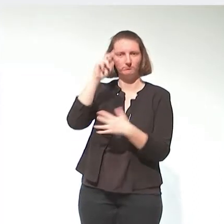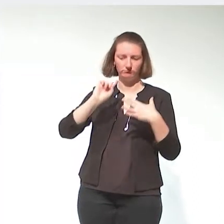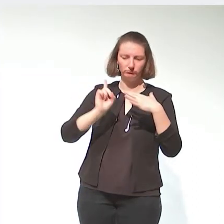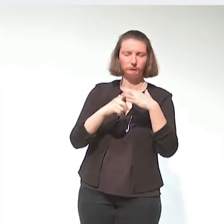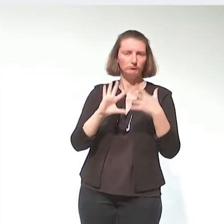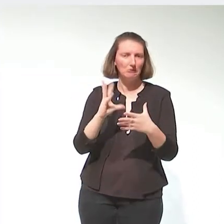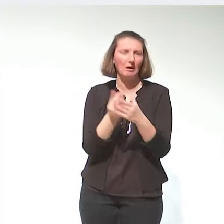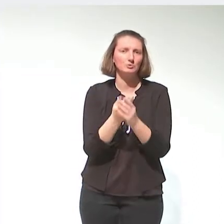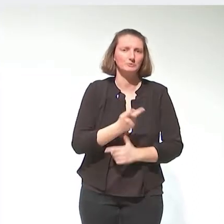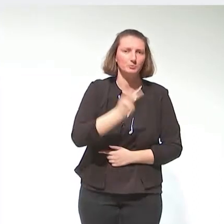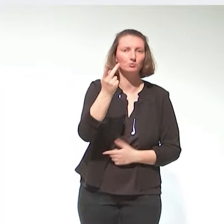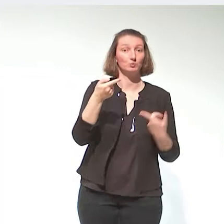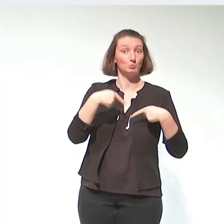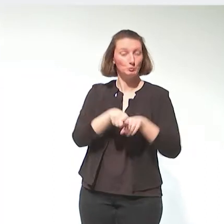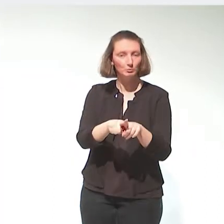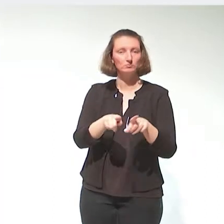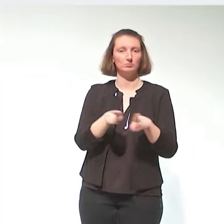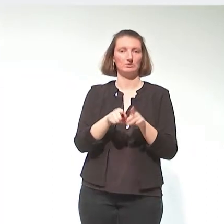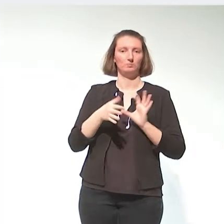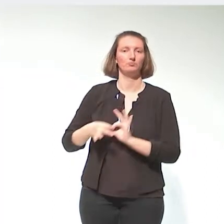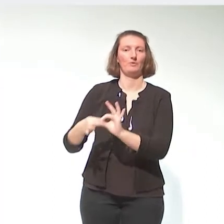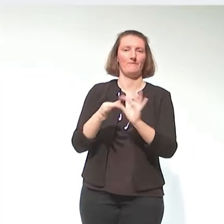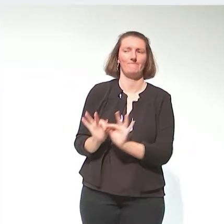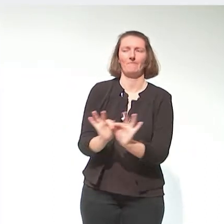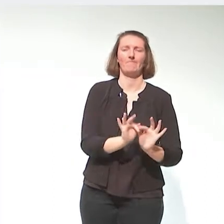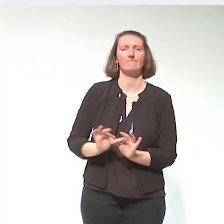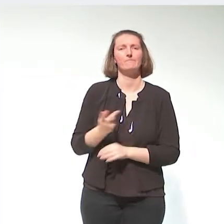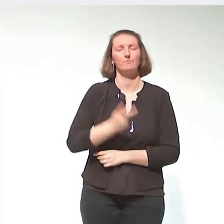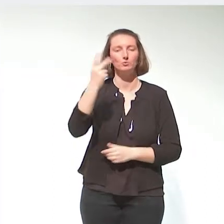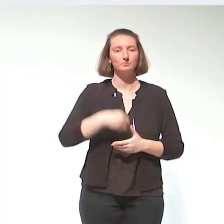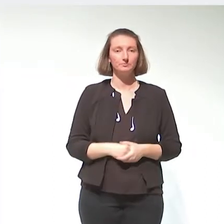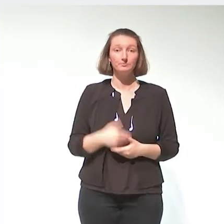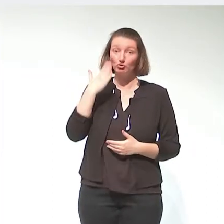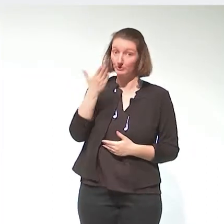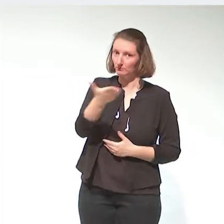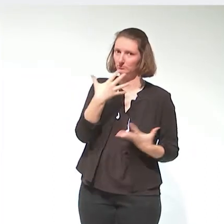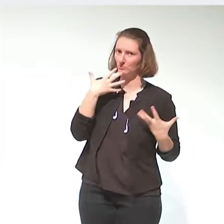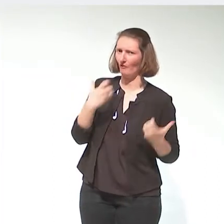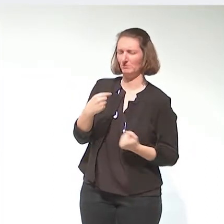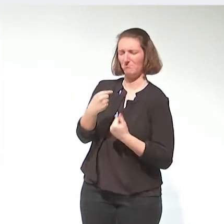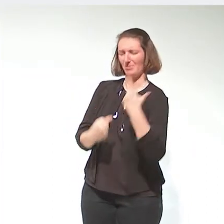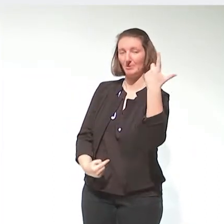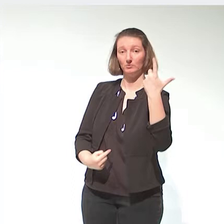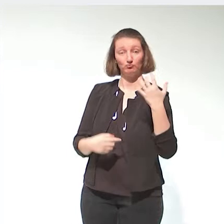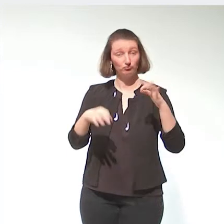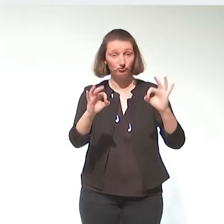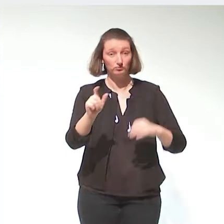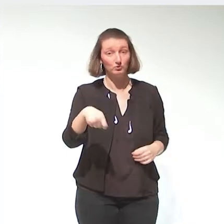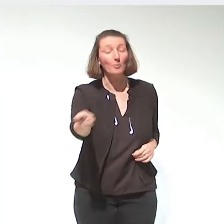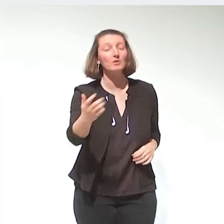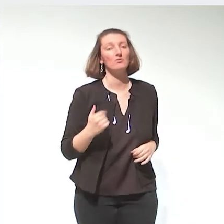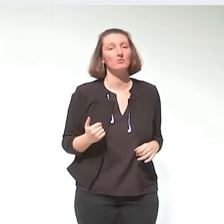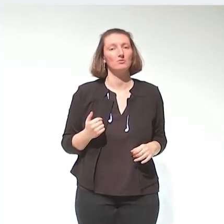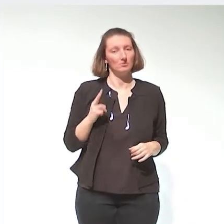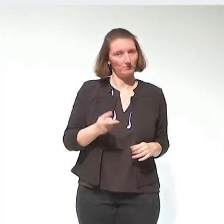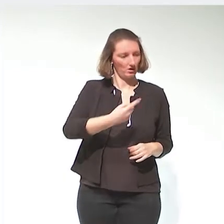people change the way that they think. It is key as we seek to build a more inclusive, a fairer, and a more supportive society.